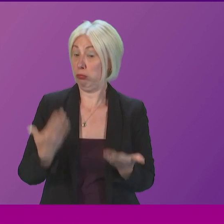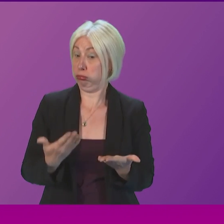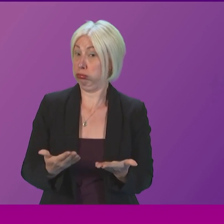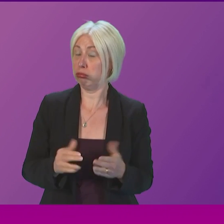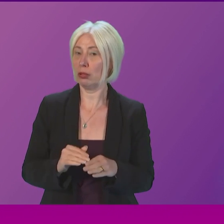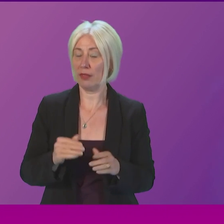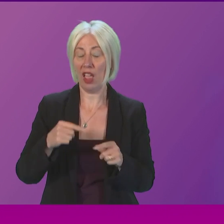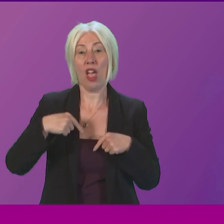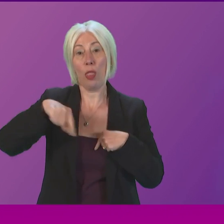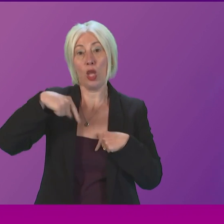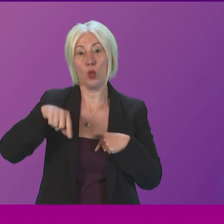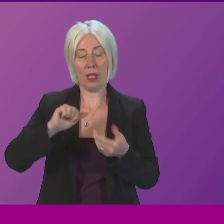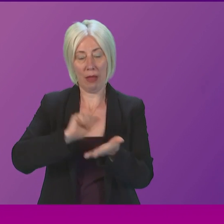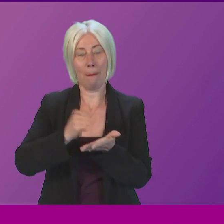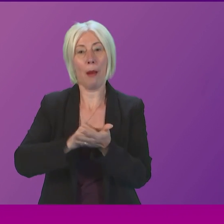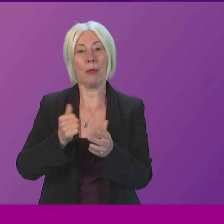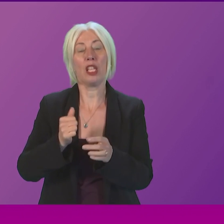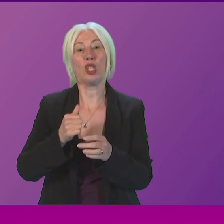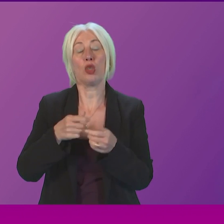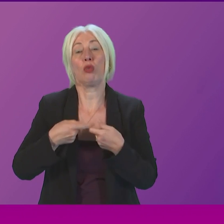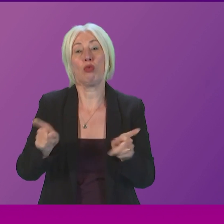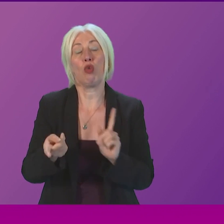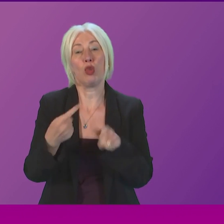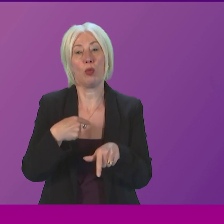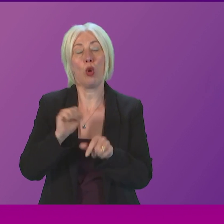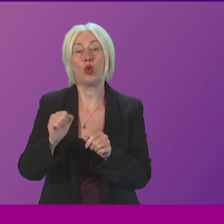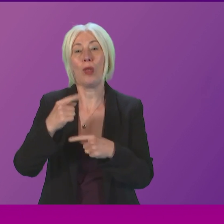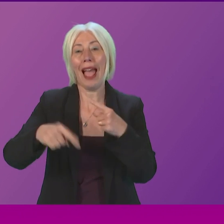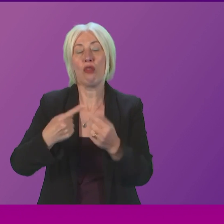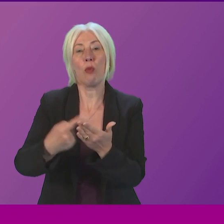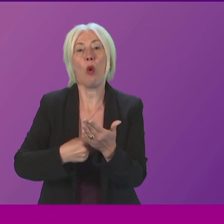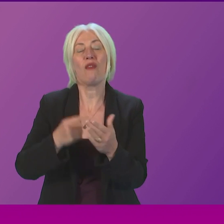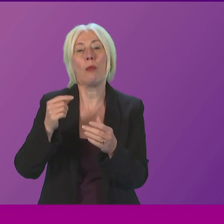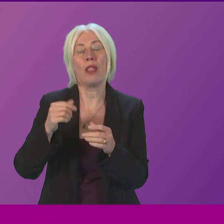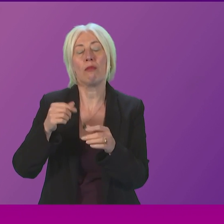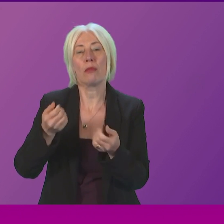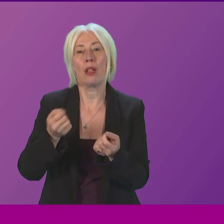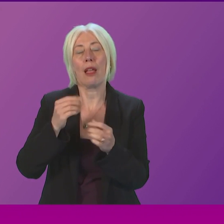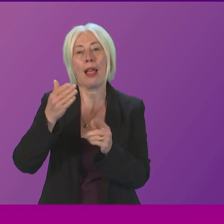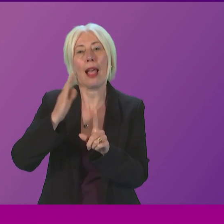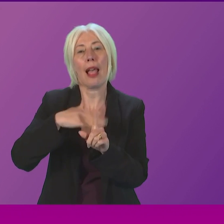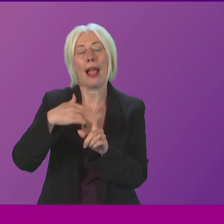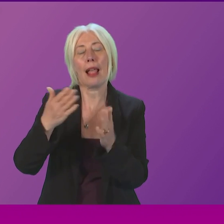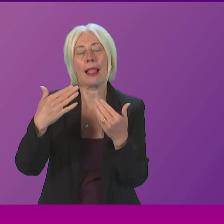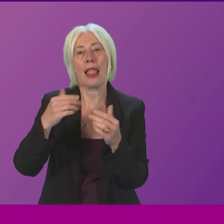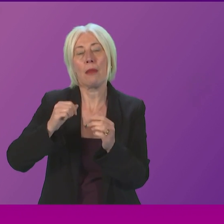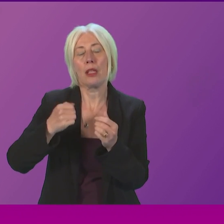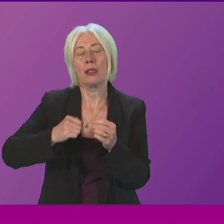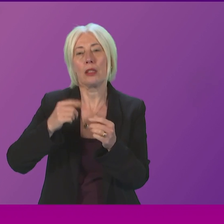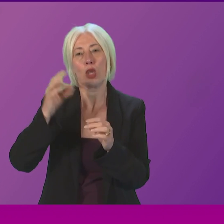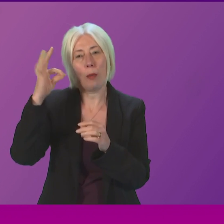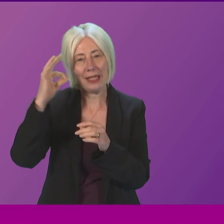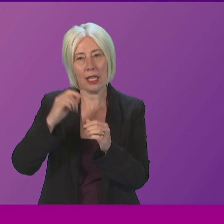week we published our response to the Climate Change Committee's annual report, accepting 98 of their 99 recommendations,